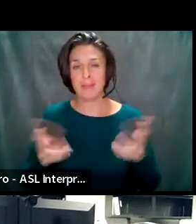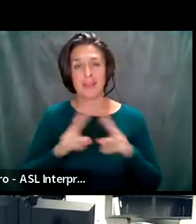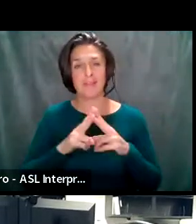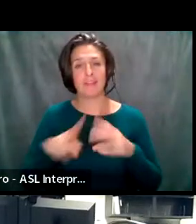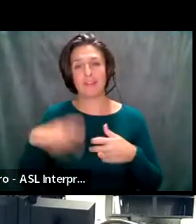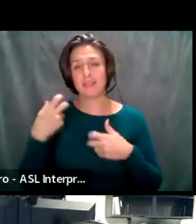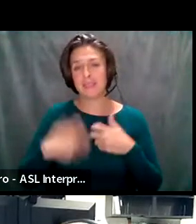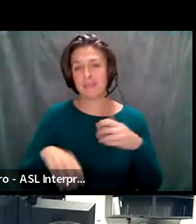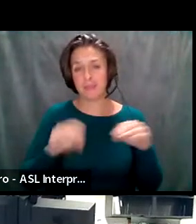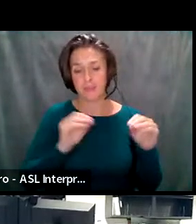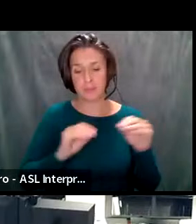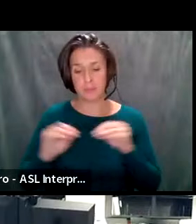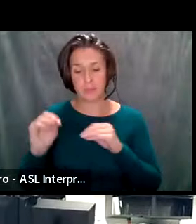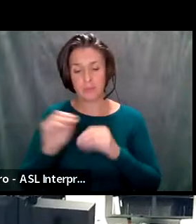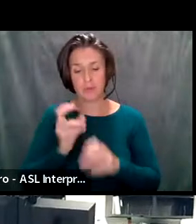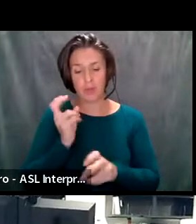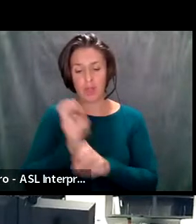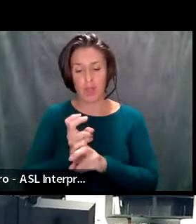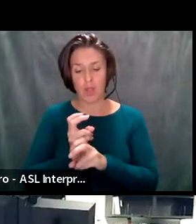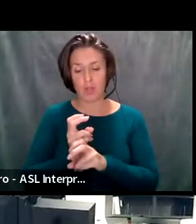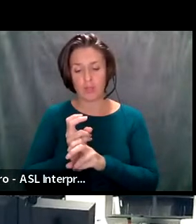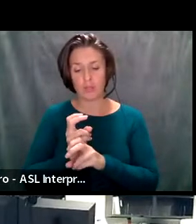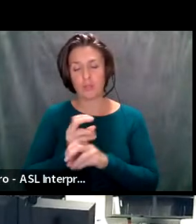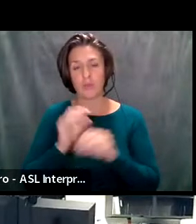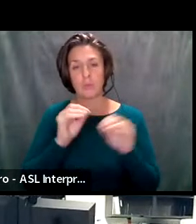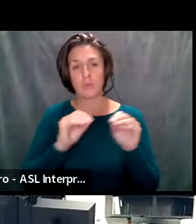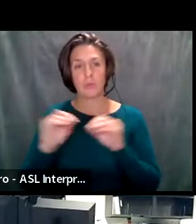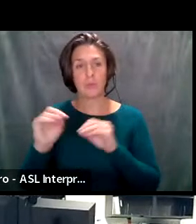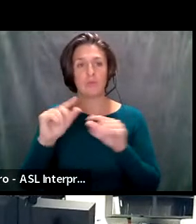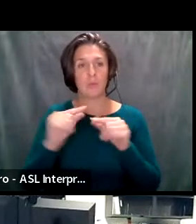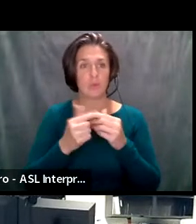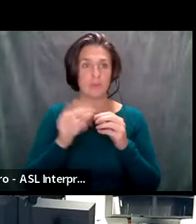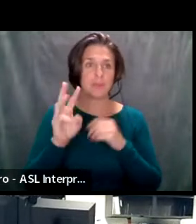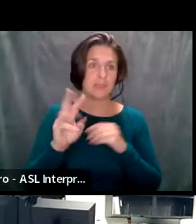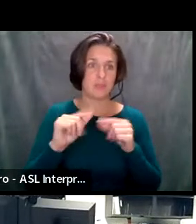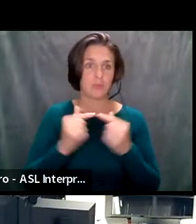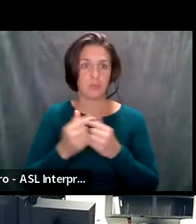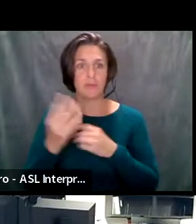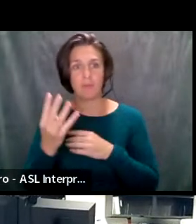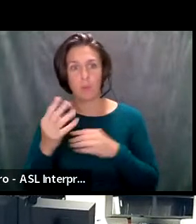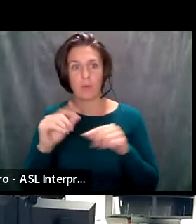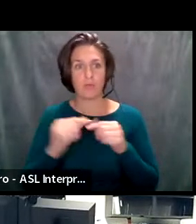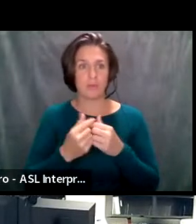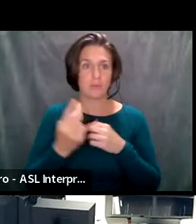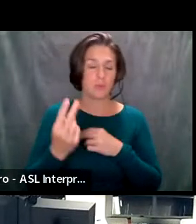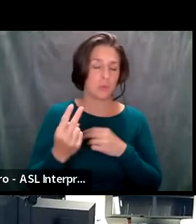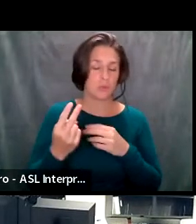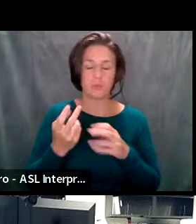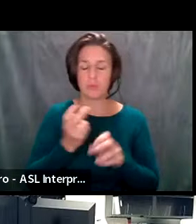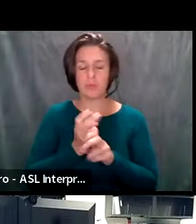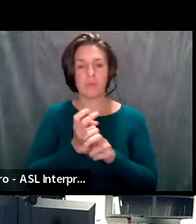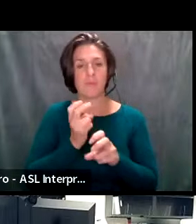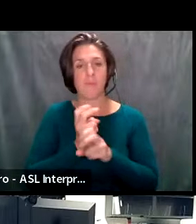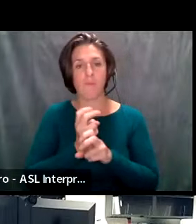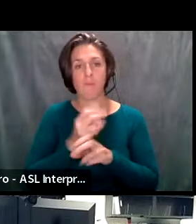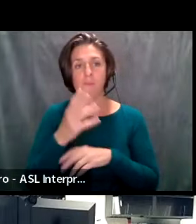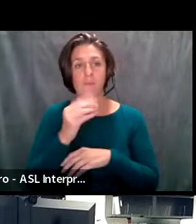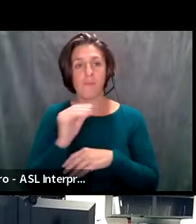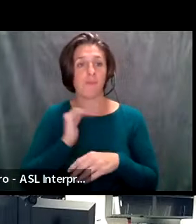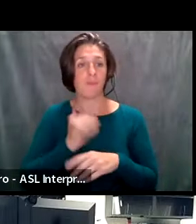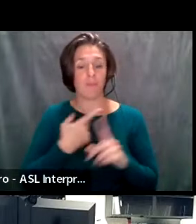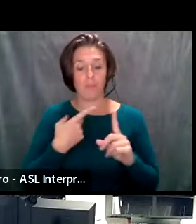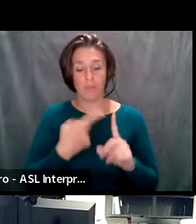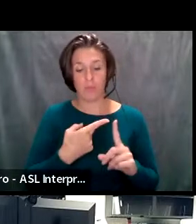move, hard to move into a group of 6, a group of 4, a group of 3, a group of 2. And our goal